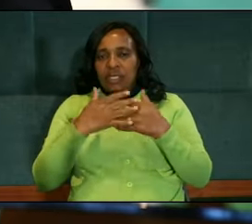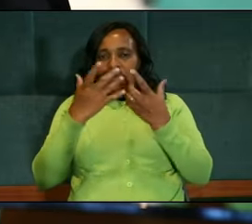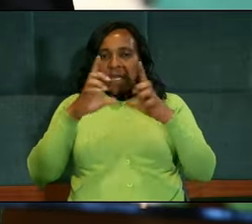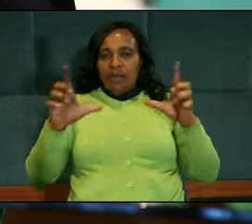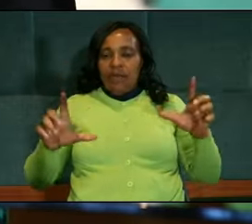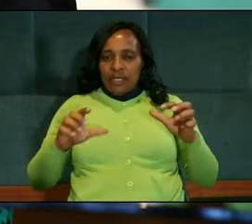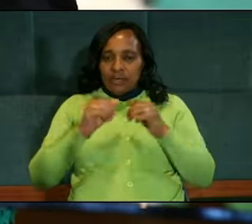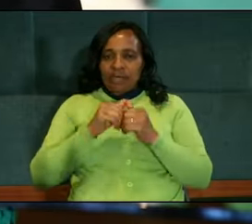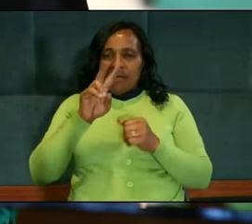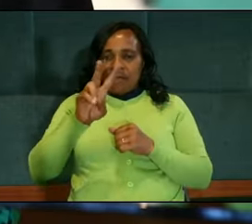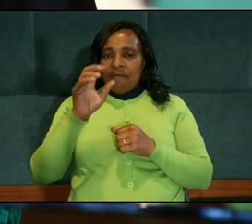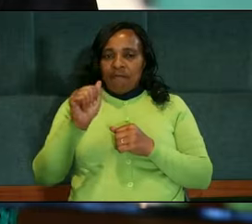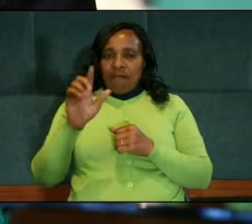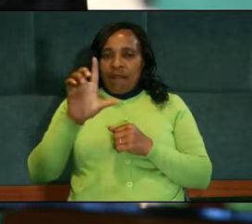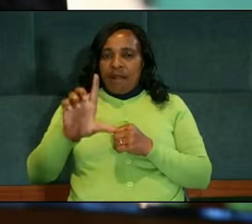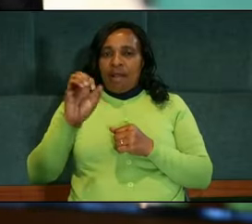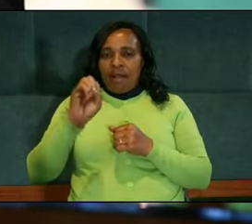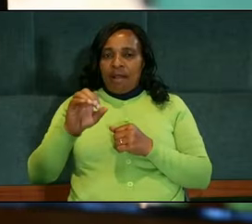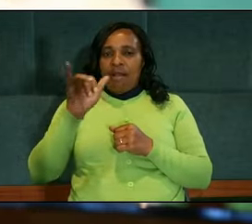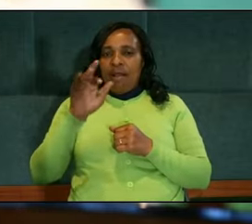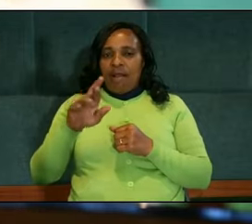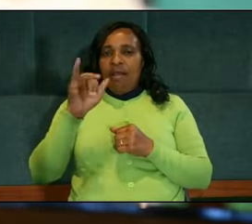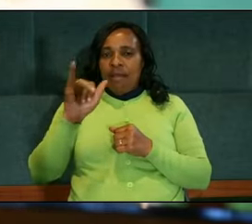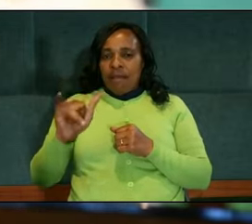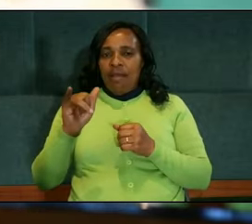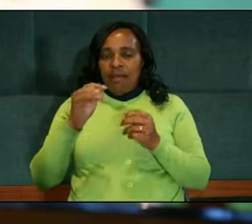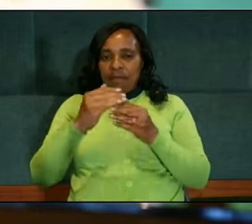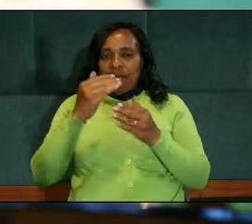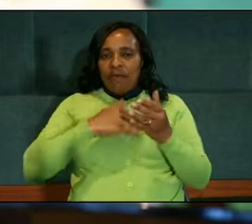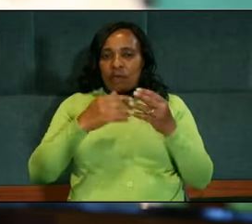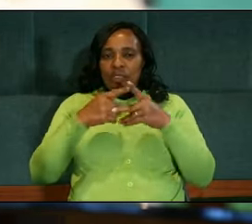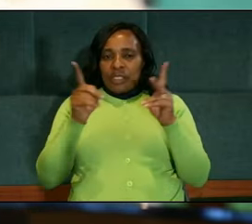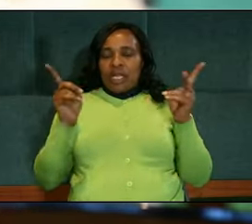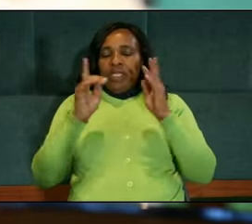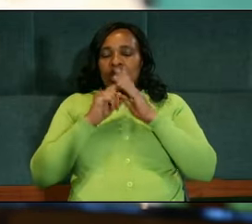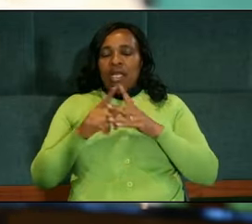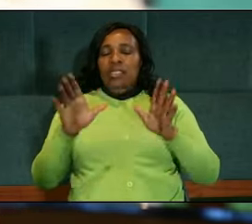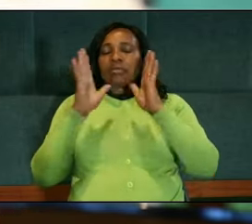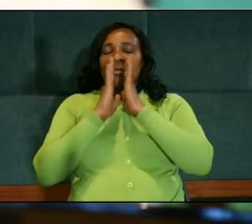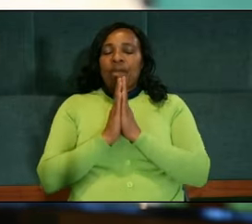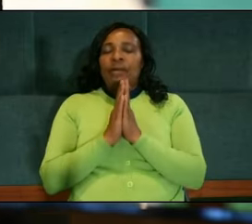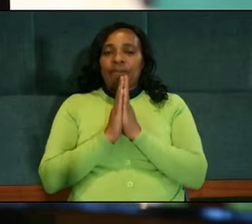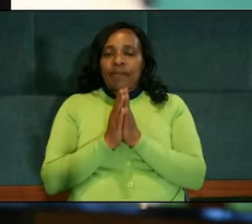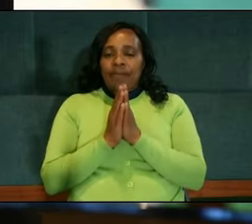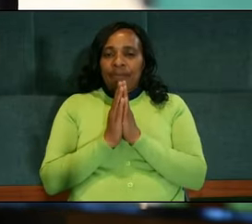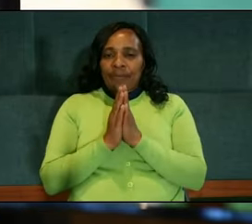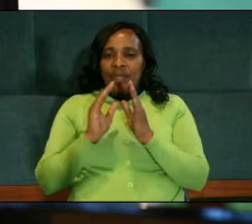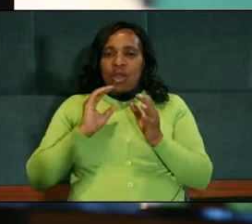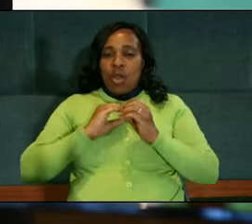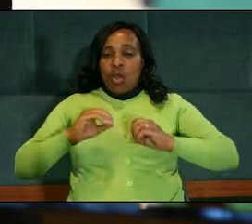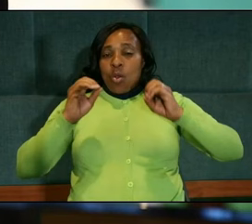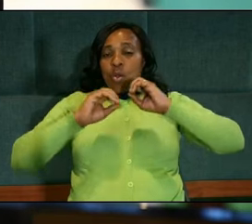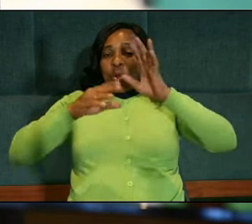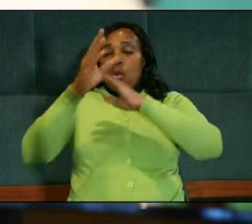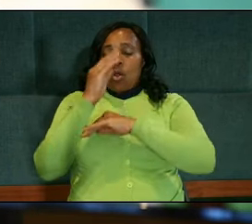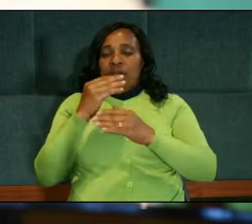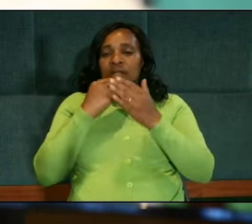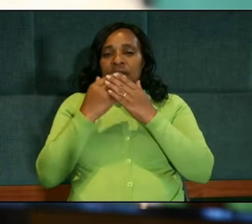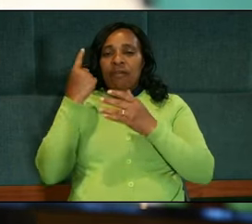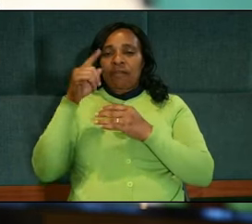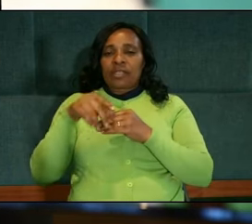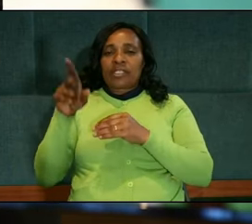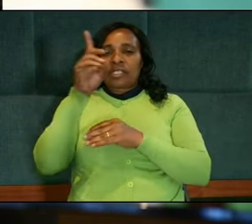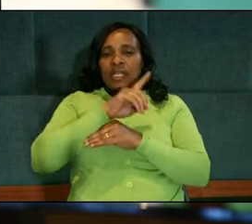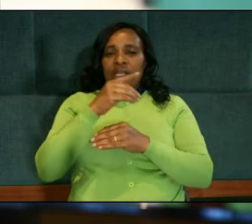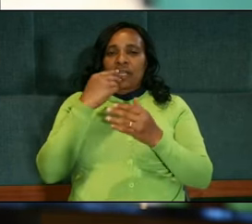Valerie Precious. I'll be taking you through the mission. Before we start, let us bow for a word of prayer. Oh God, we thank you for this day. Thank